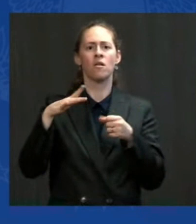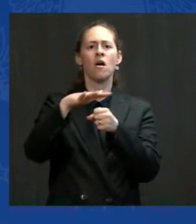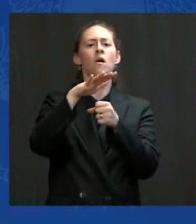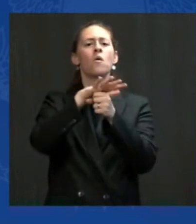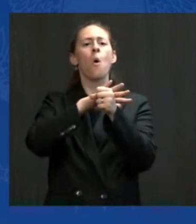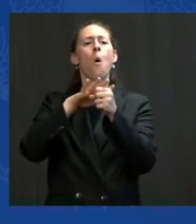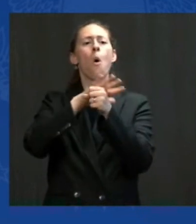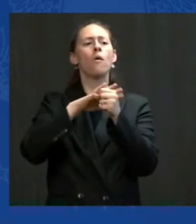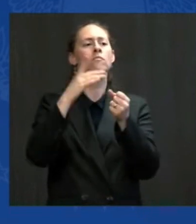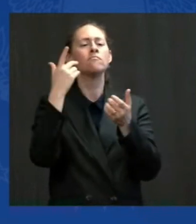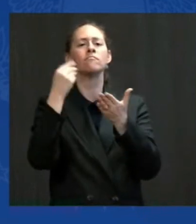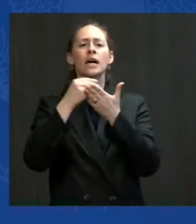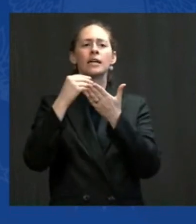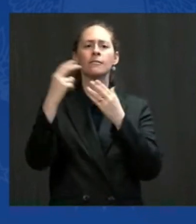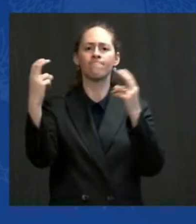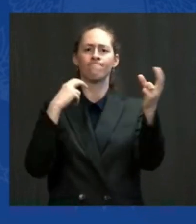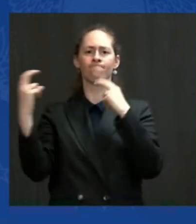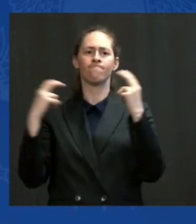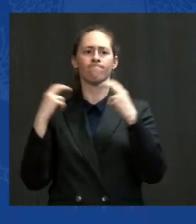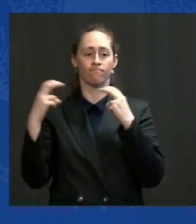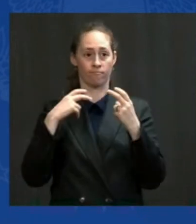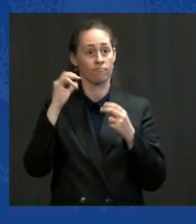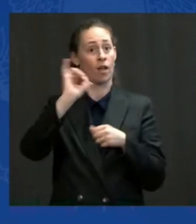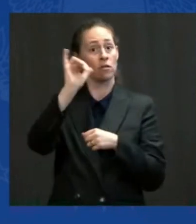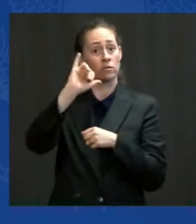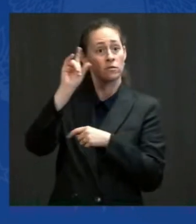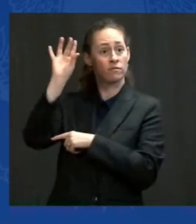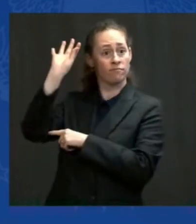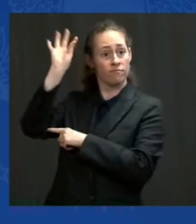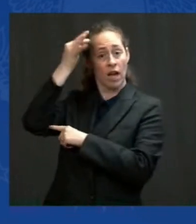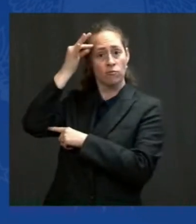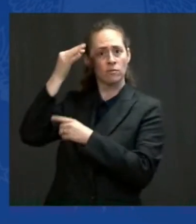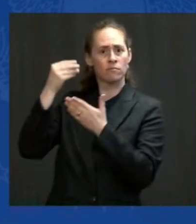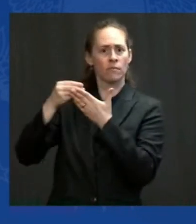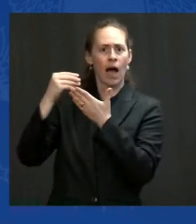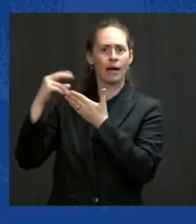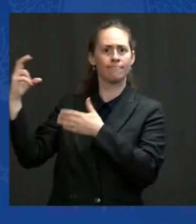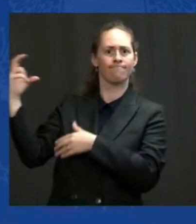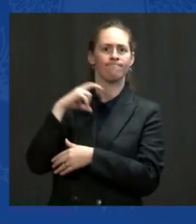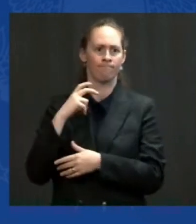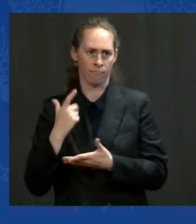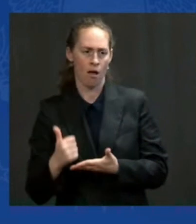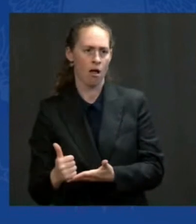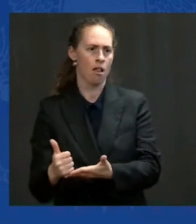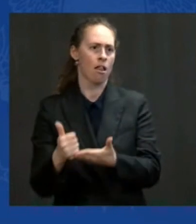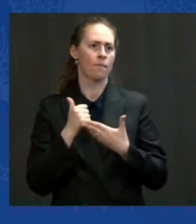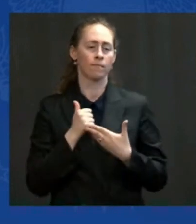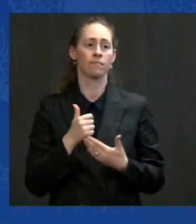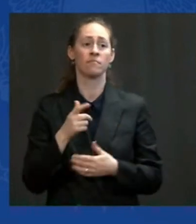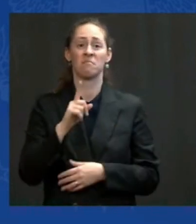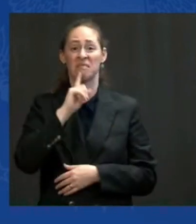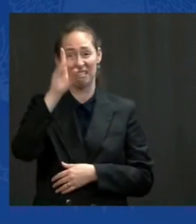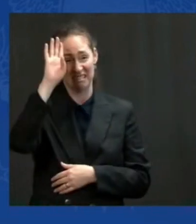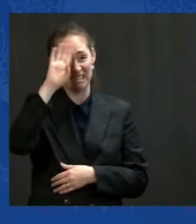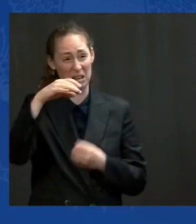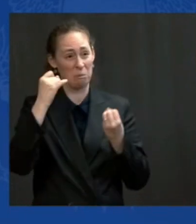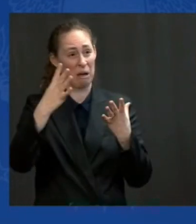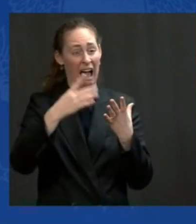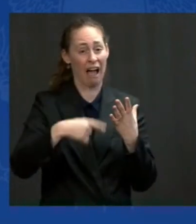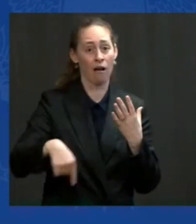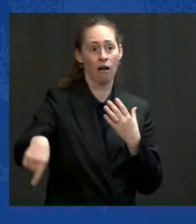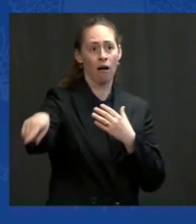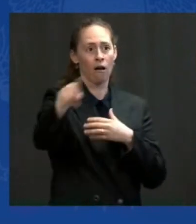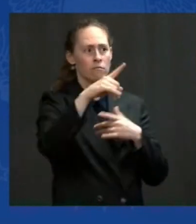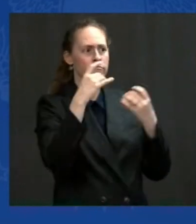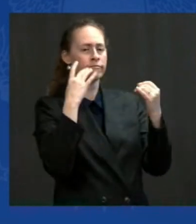scholarships, including federal student aid. The reality is that there are still many students with the same obstacles who